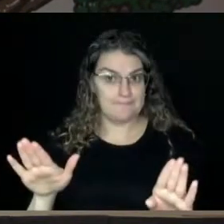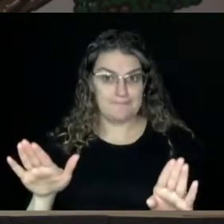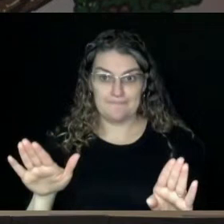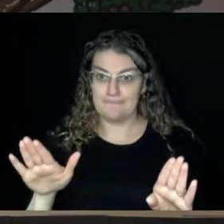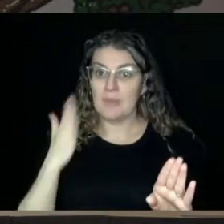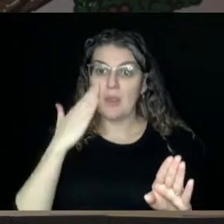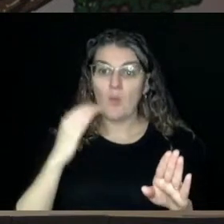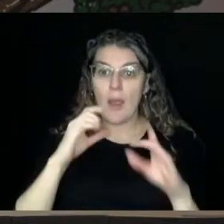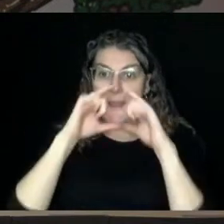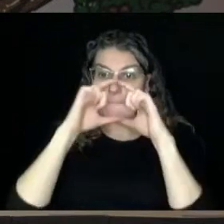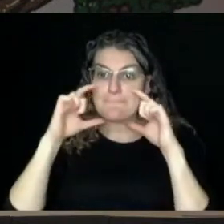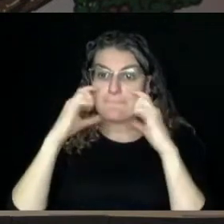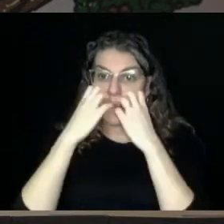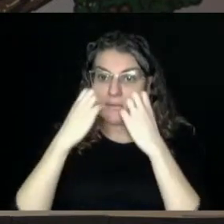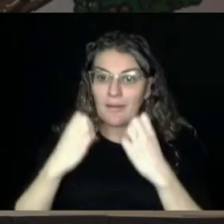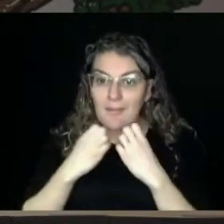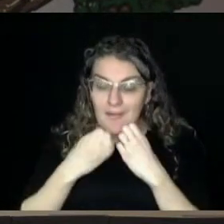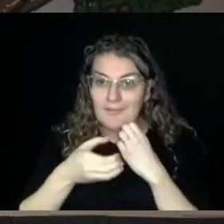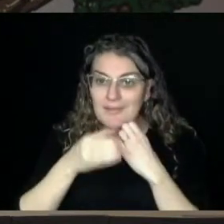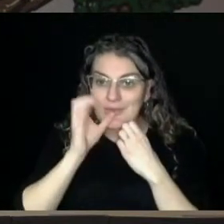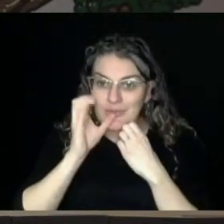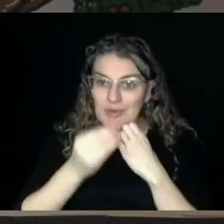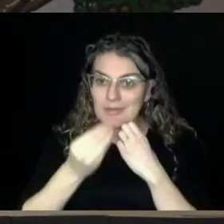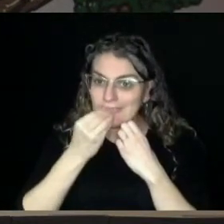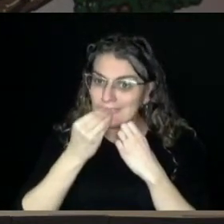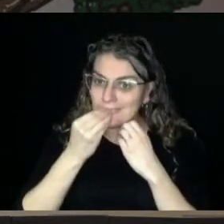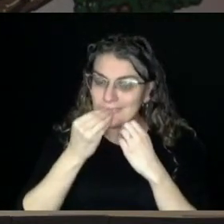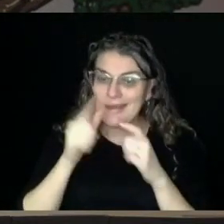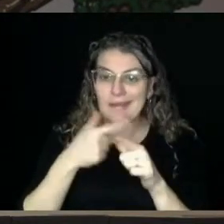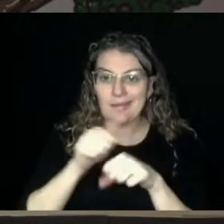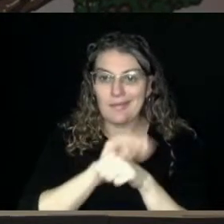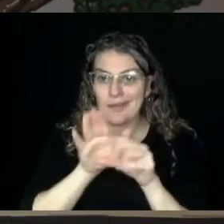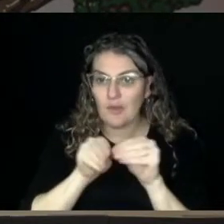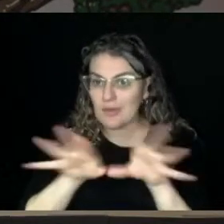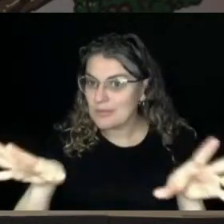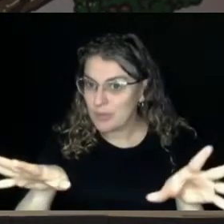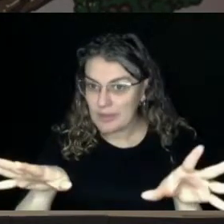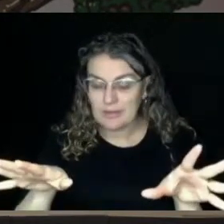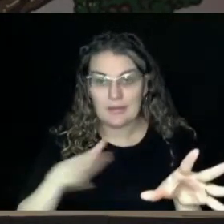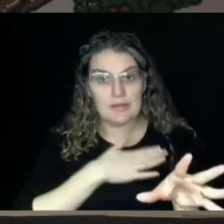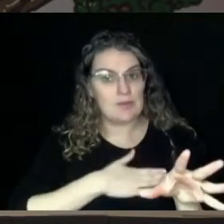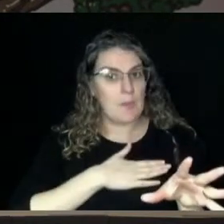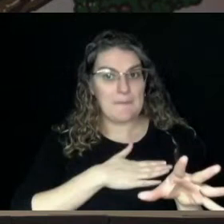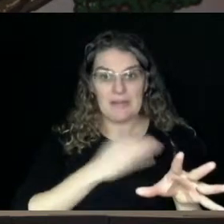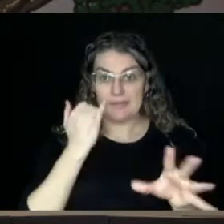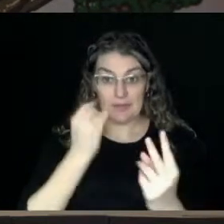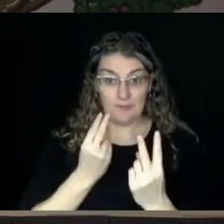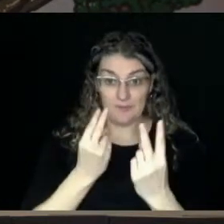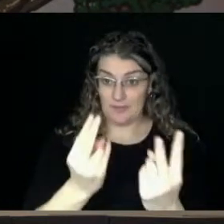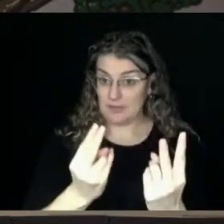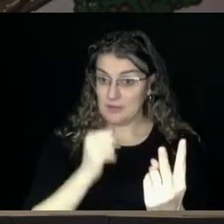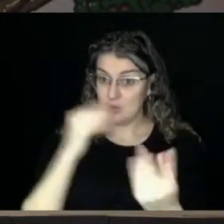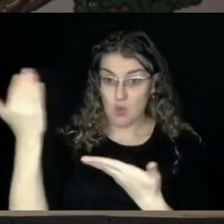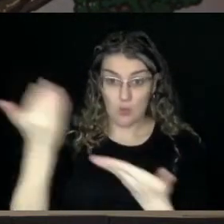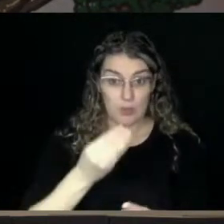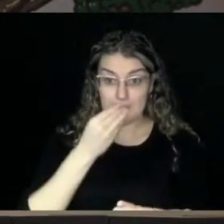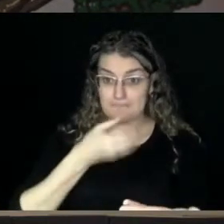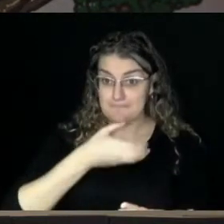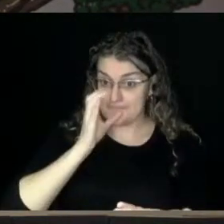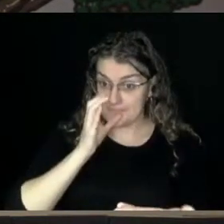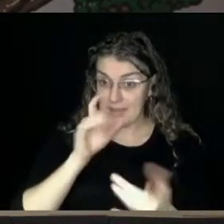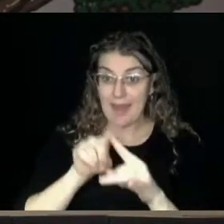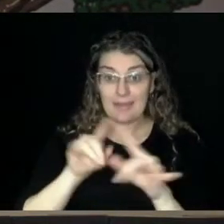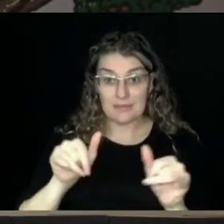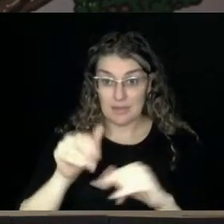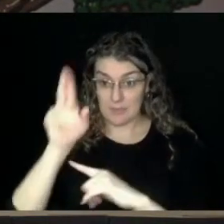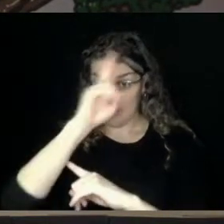removing your mask and can contribute to the spread of COVID-19. We're also asking that you do not send food to the hospital